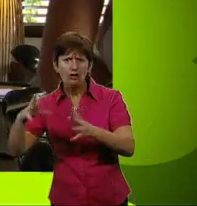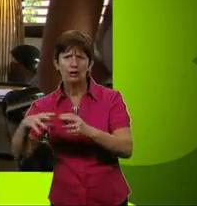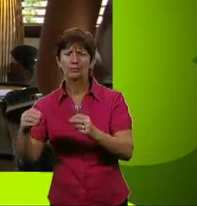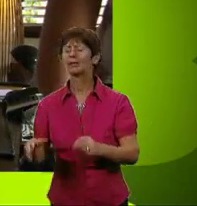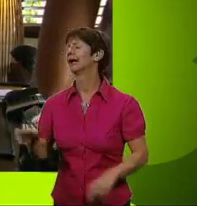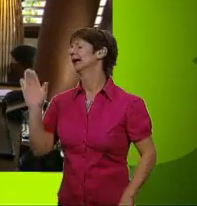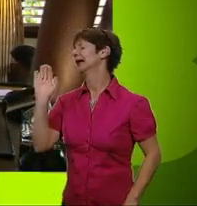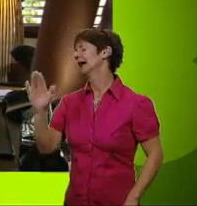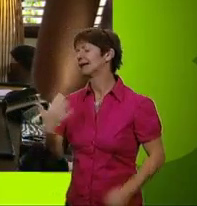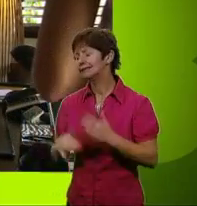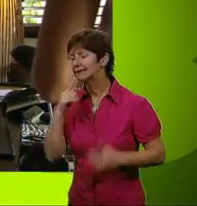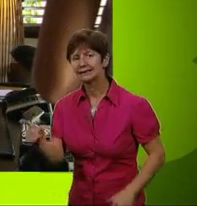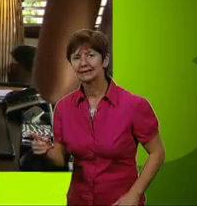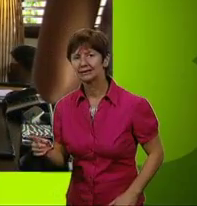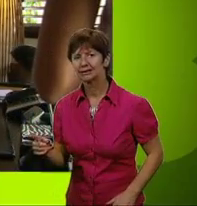Here.